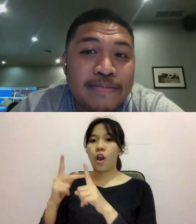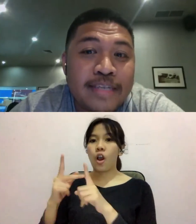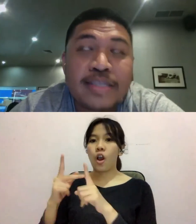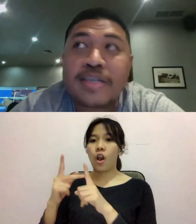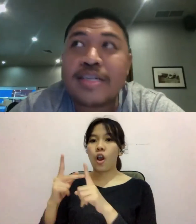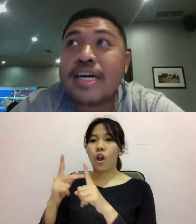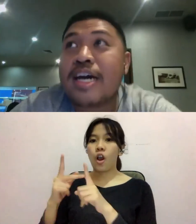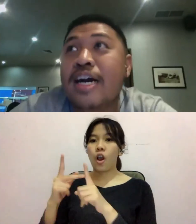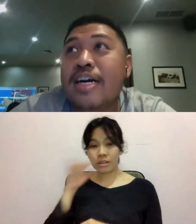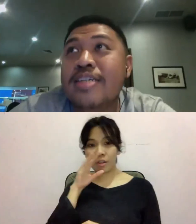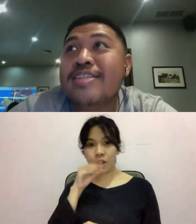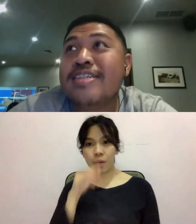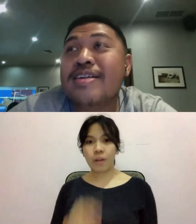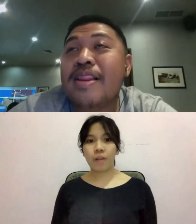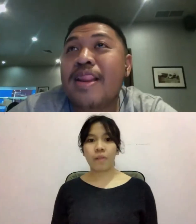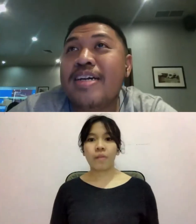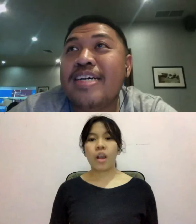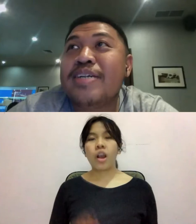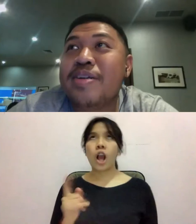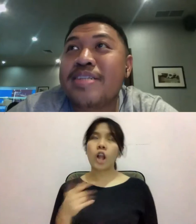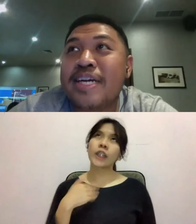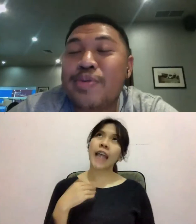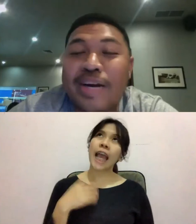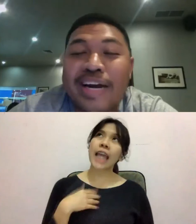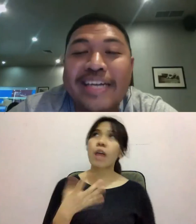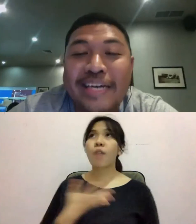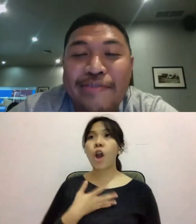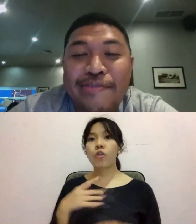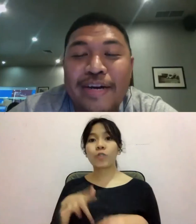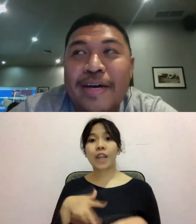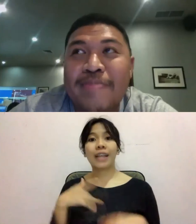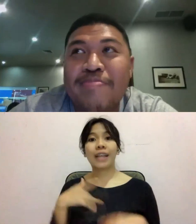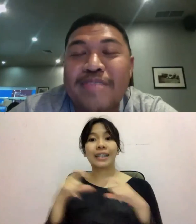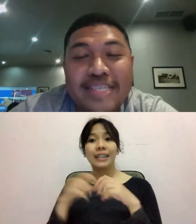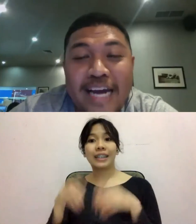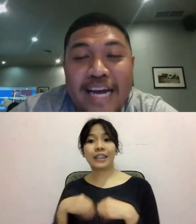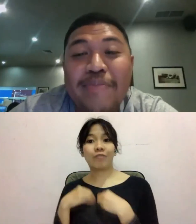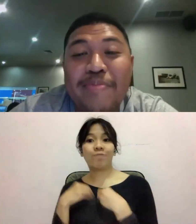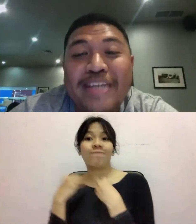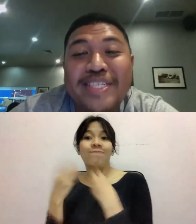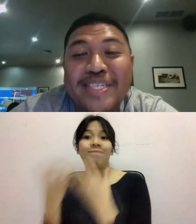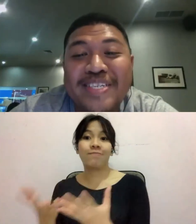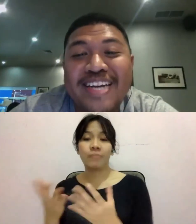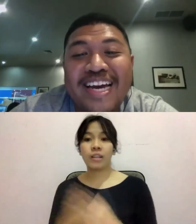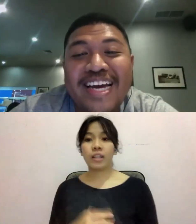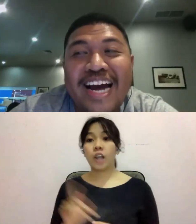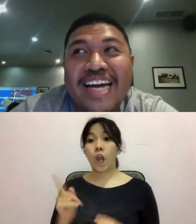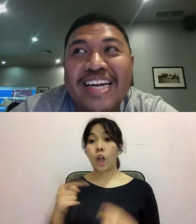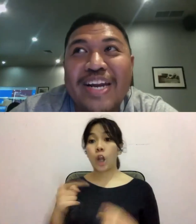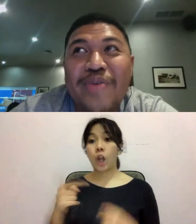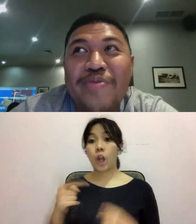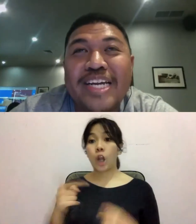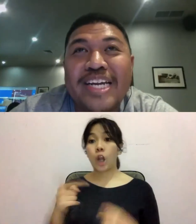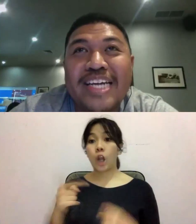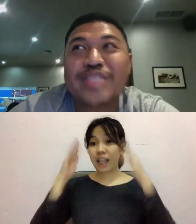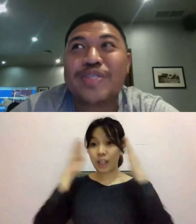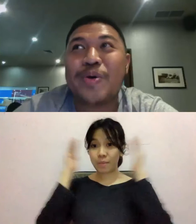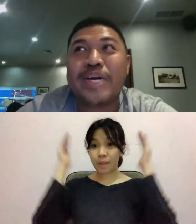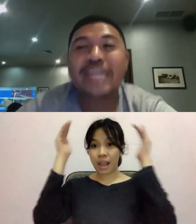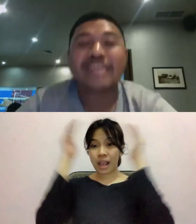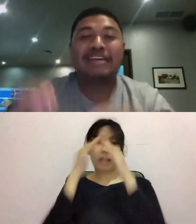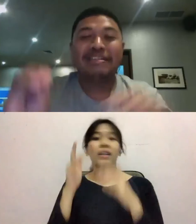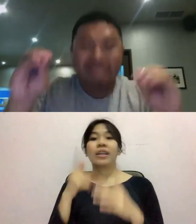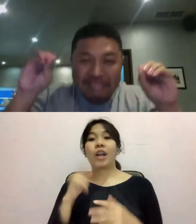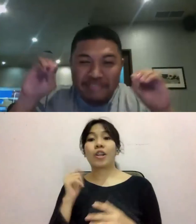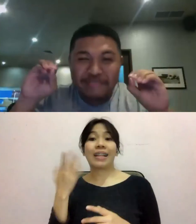Yes, In what is yeah, your love language? in context where I live, because yeah, I mentioned that I cannot really like